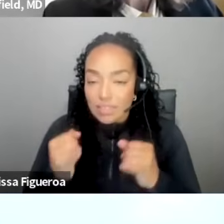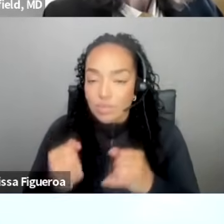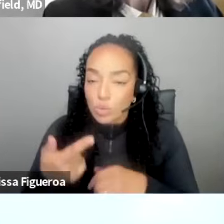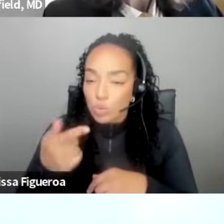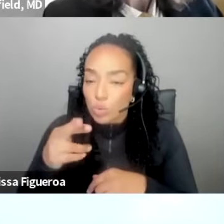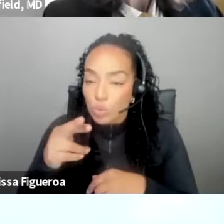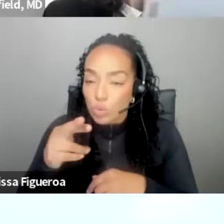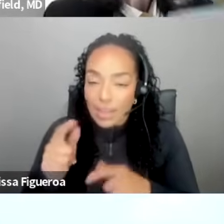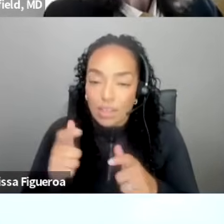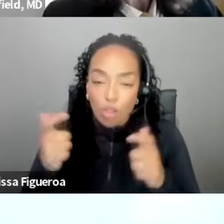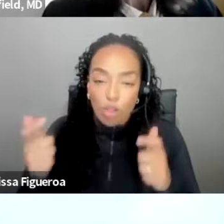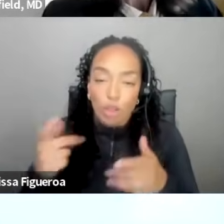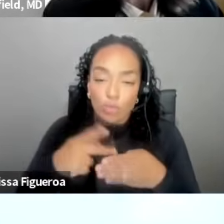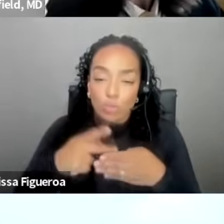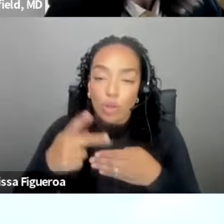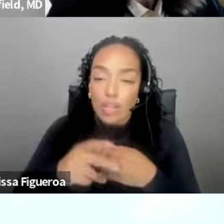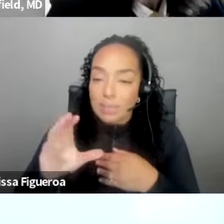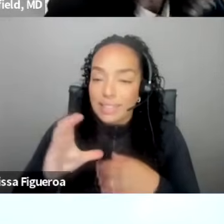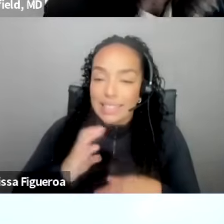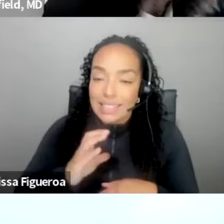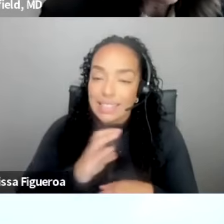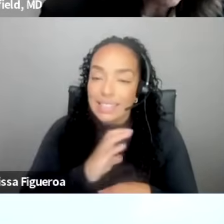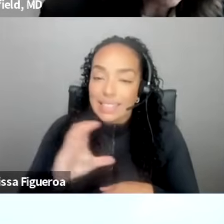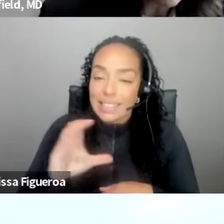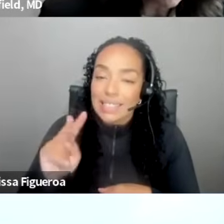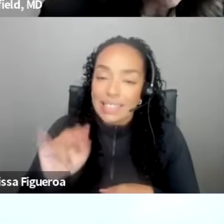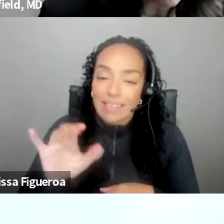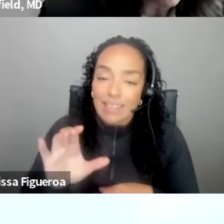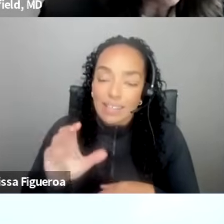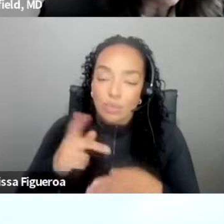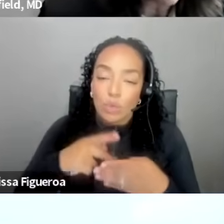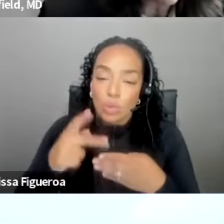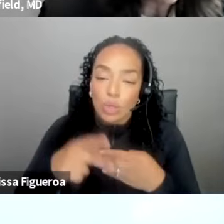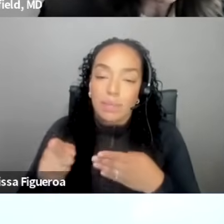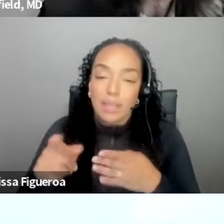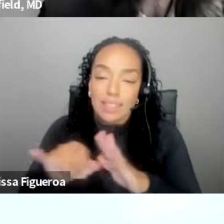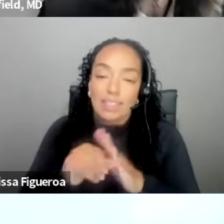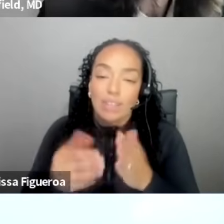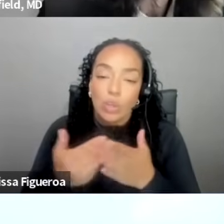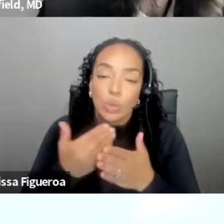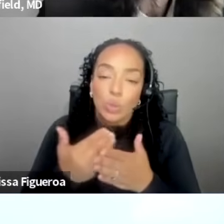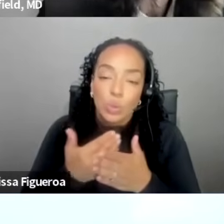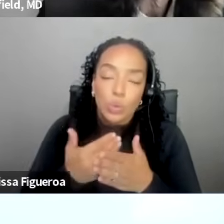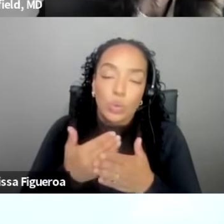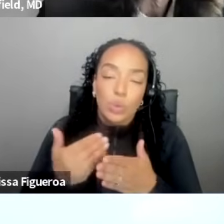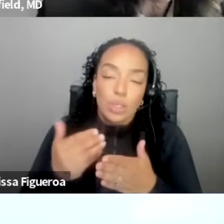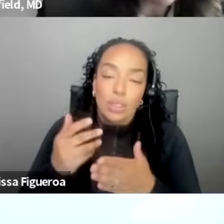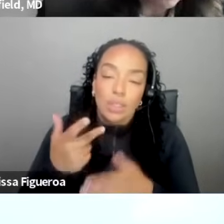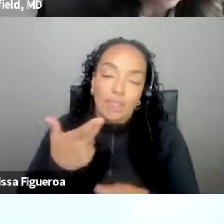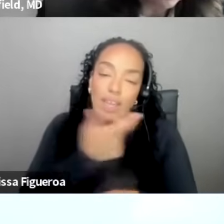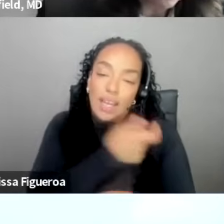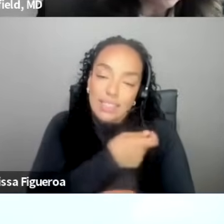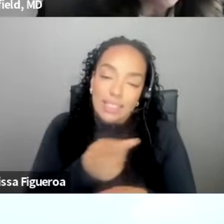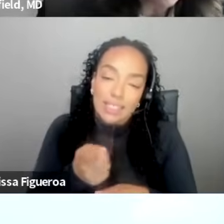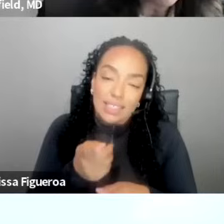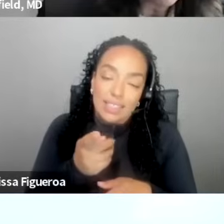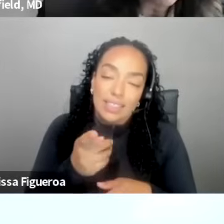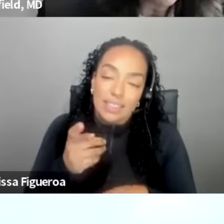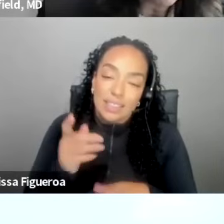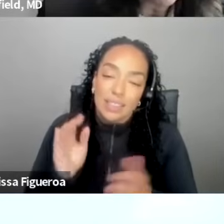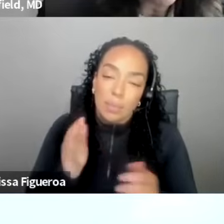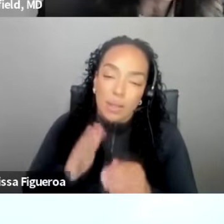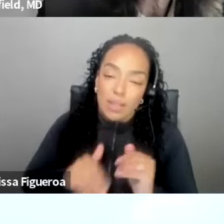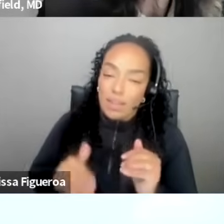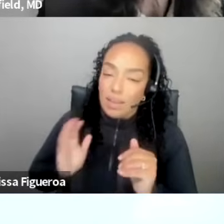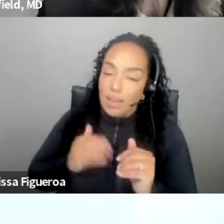program, the Civics program, to really identify newer, improved vaccines over our current vaccines. And while I didn't present anything on